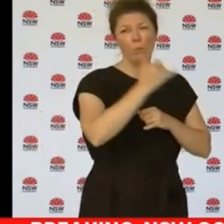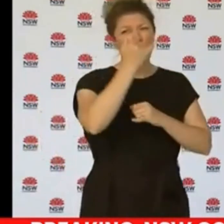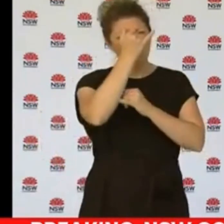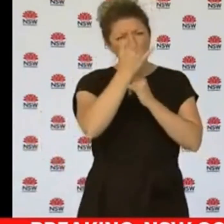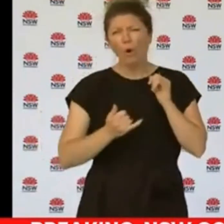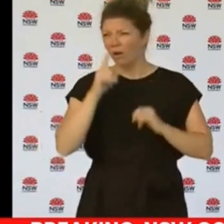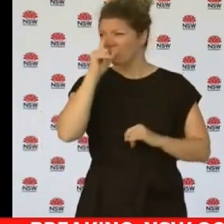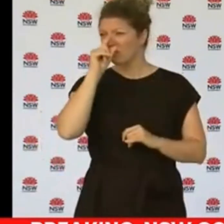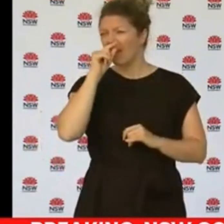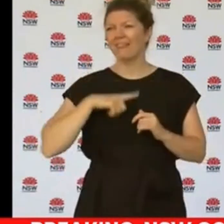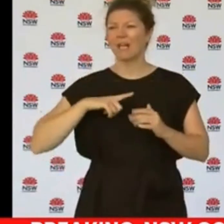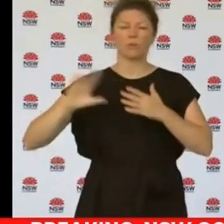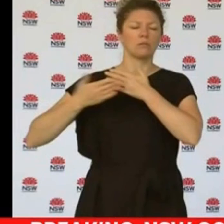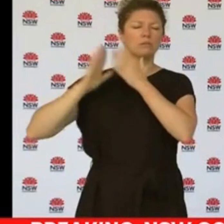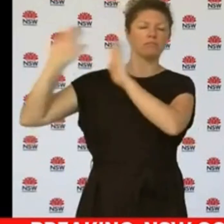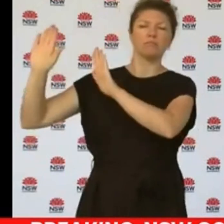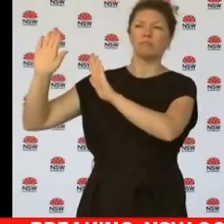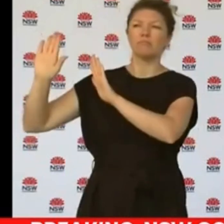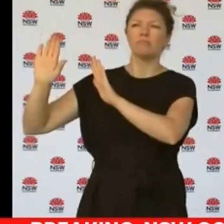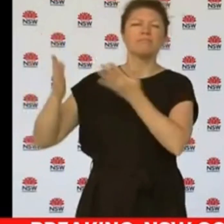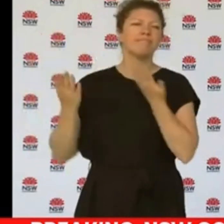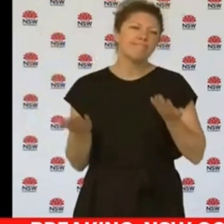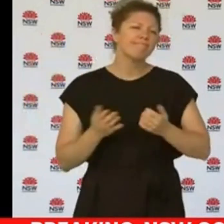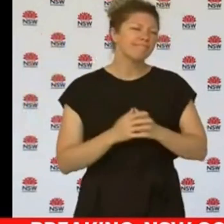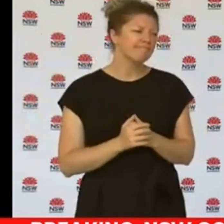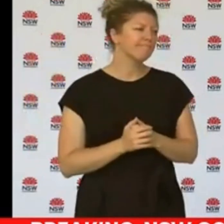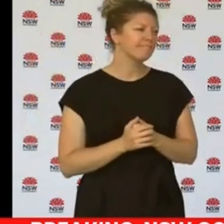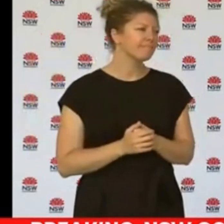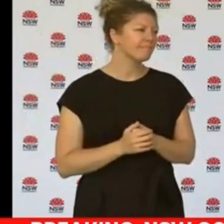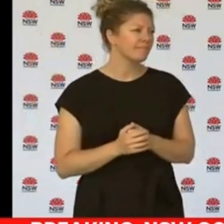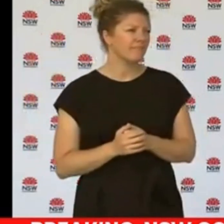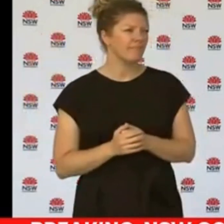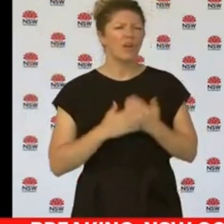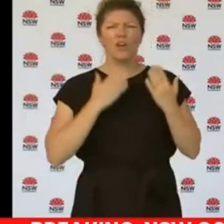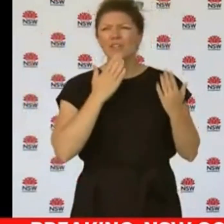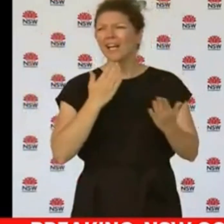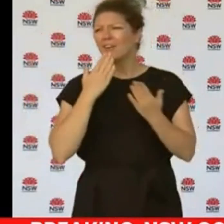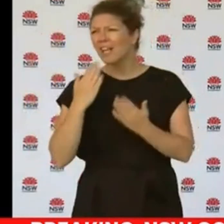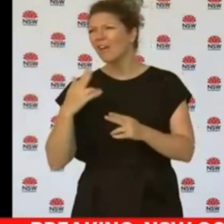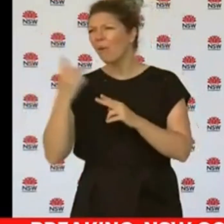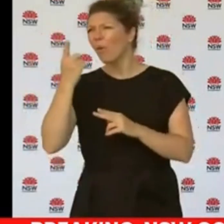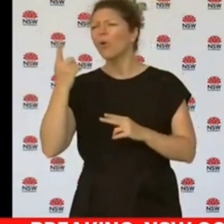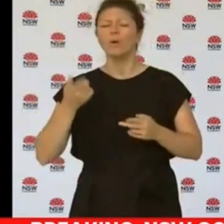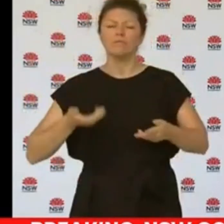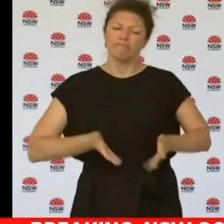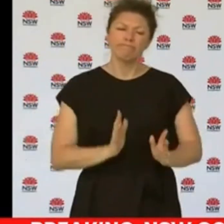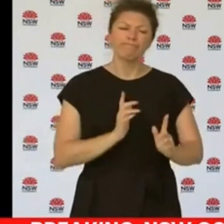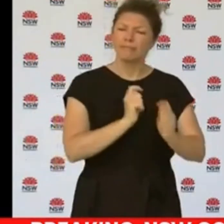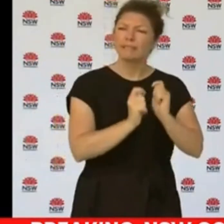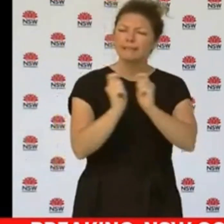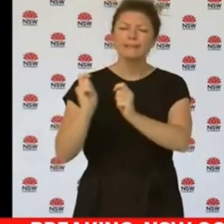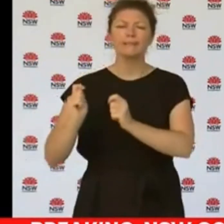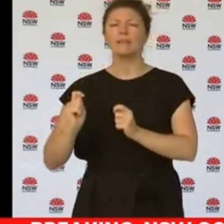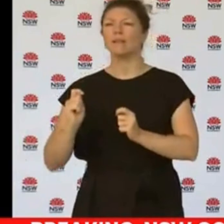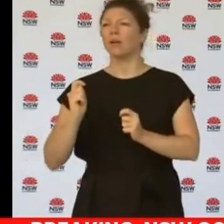a major outbreak of substantial, disastrous proportions. And I just want to thank the contact tracers, the community, because Dr. Chant